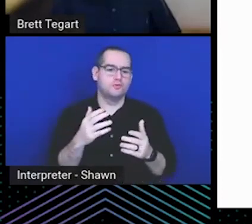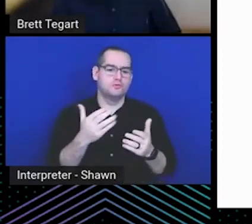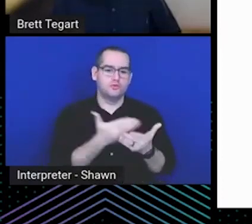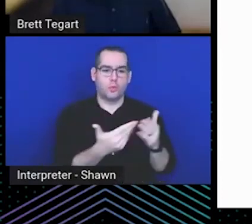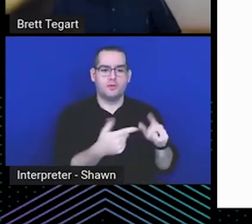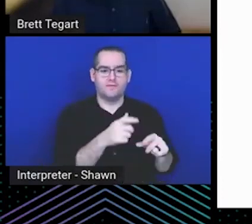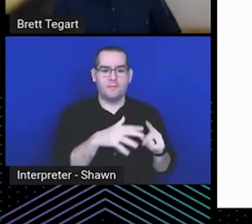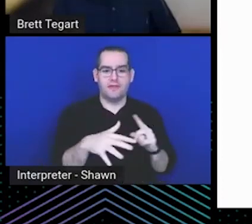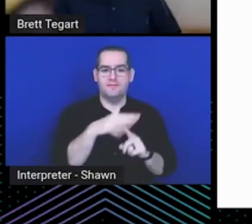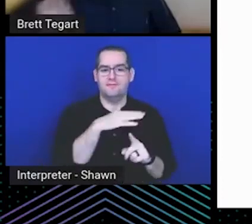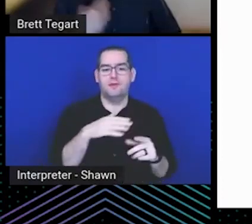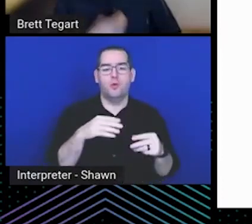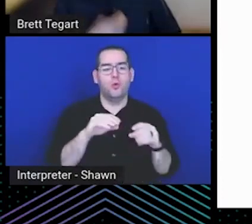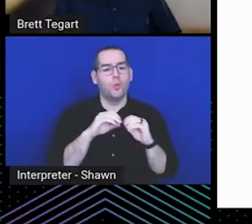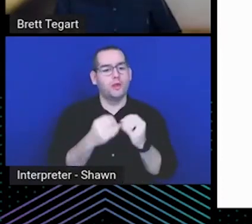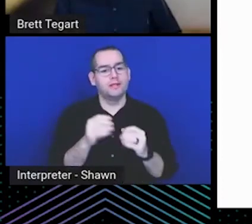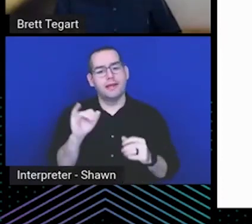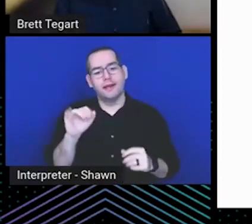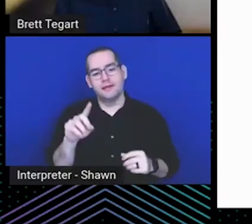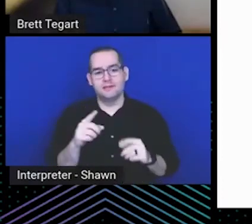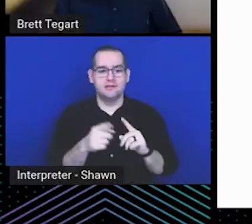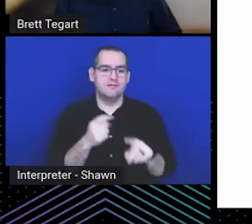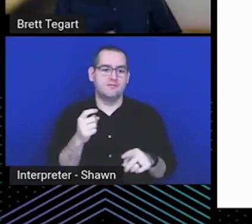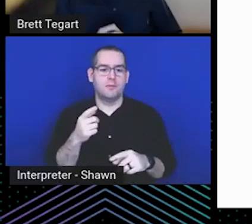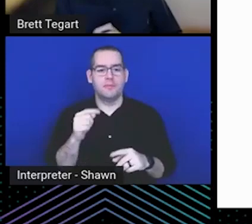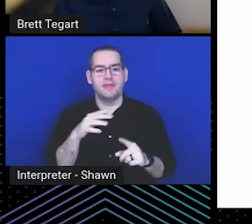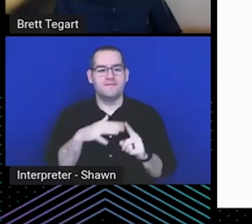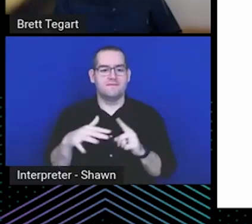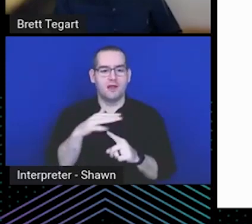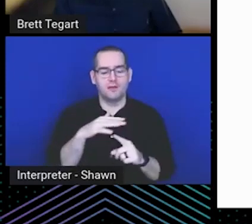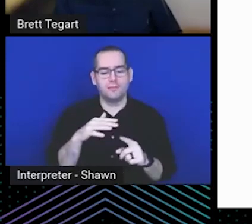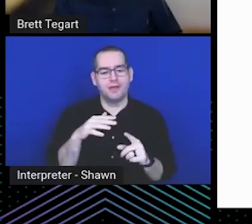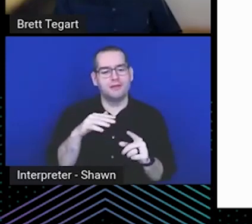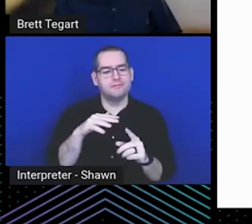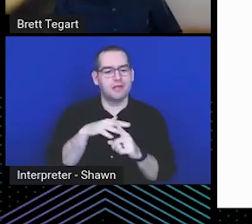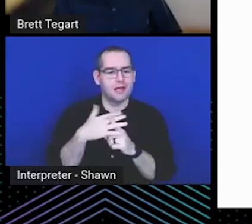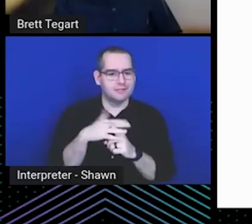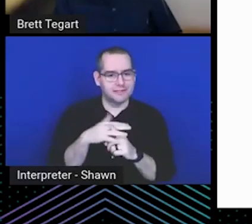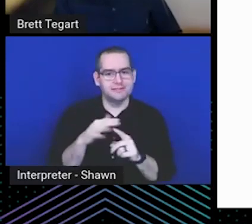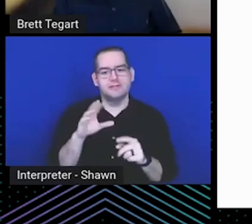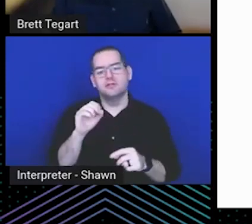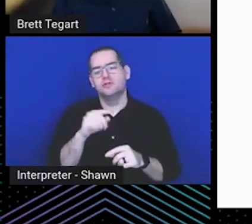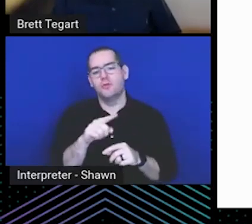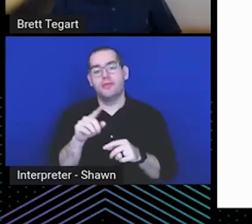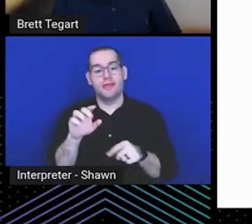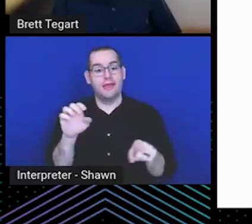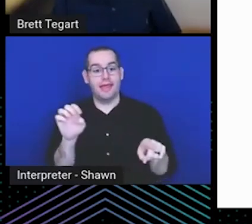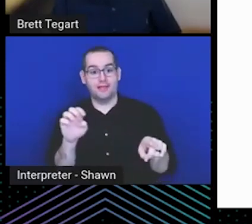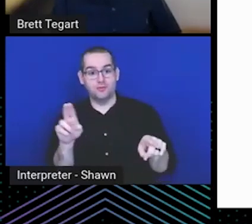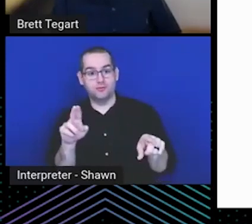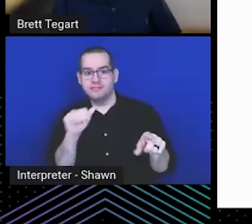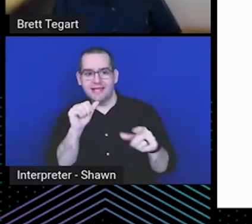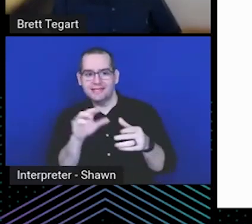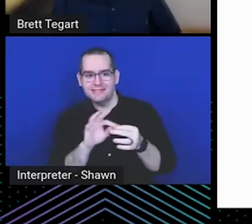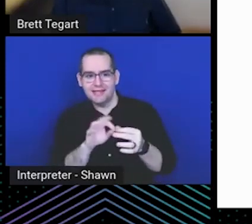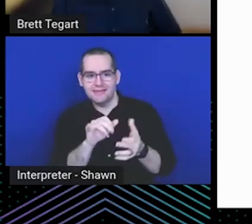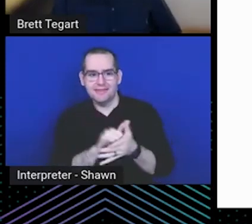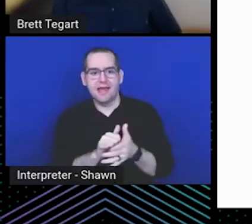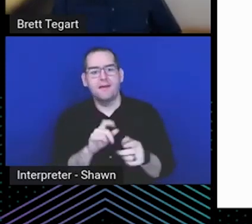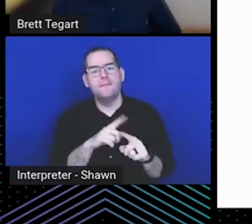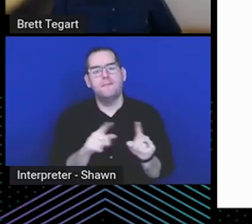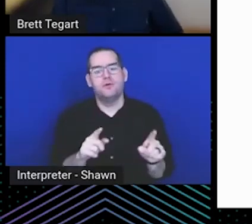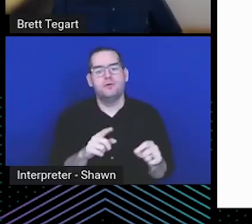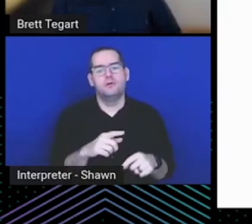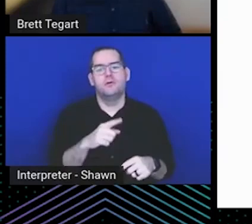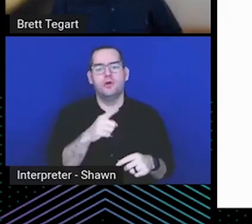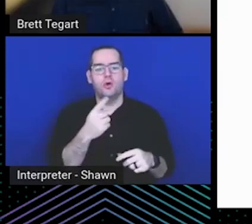organization ID comes from the environment context, and the end user doesn't get to state that, doesn't maybe use one